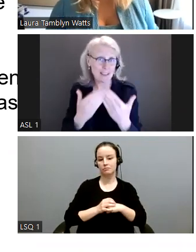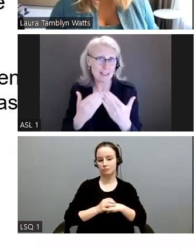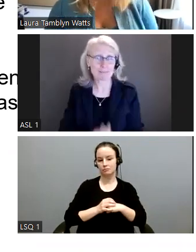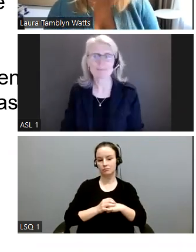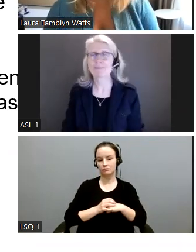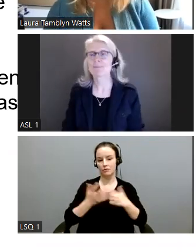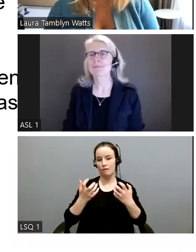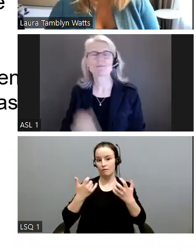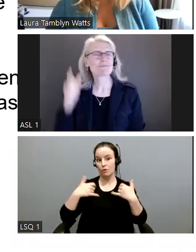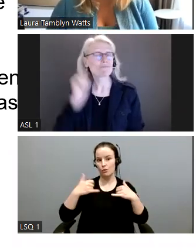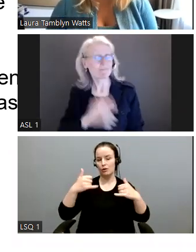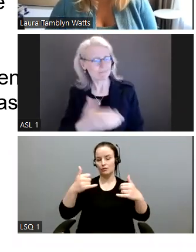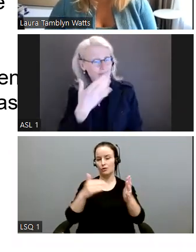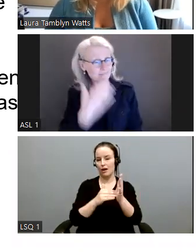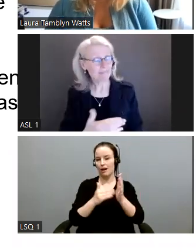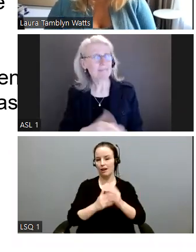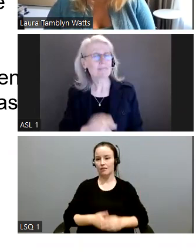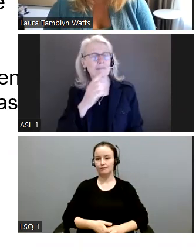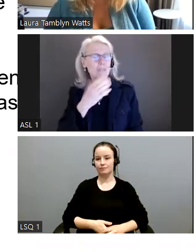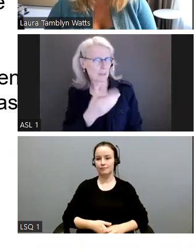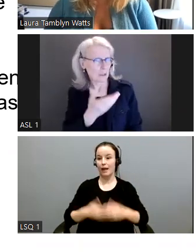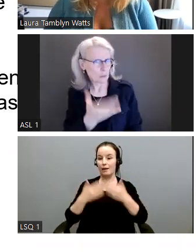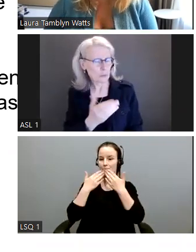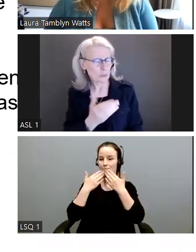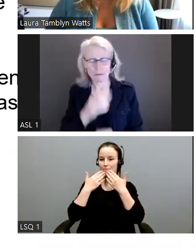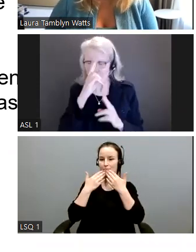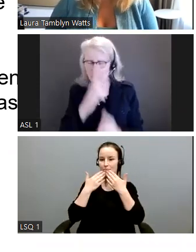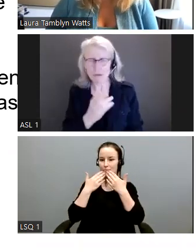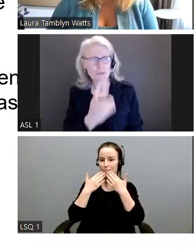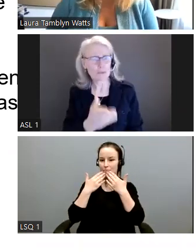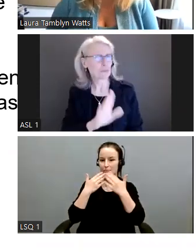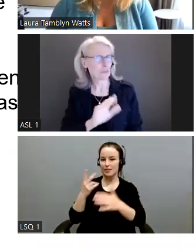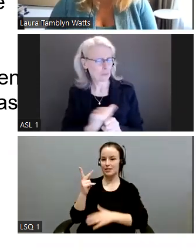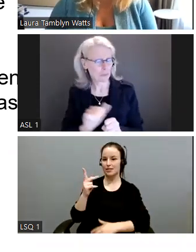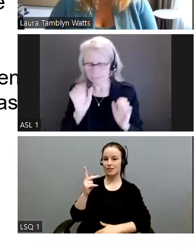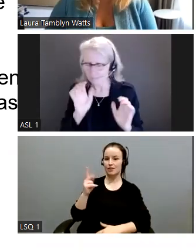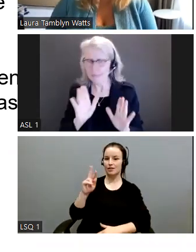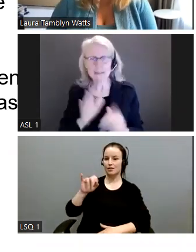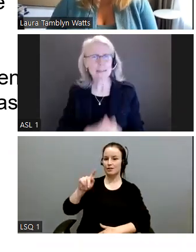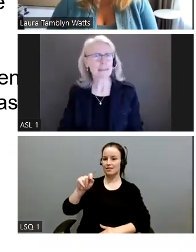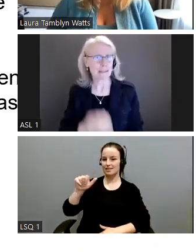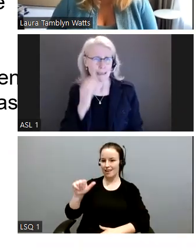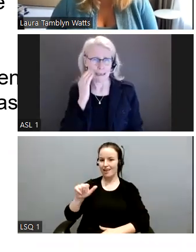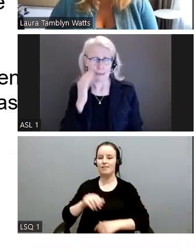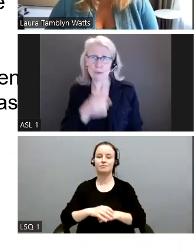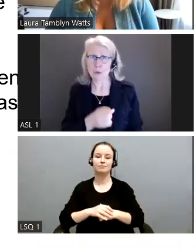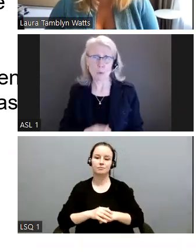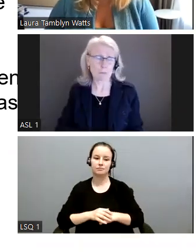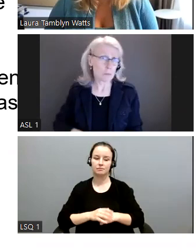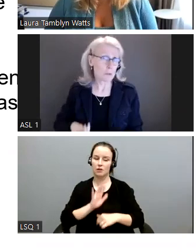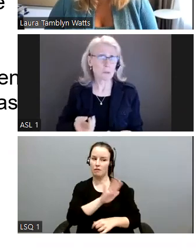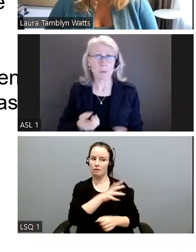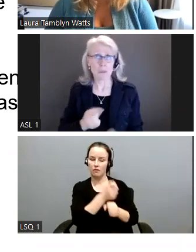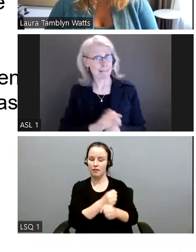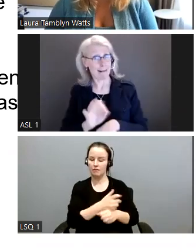very much, Krista. And again, we honor you and the work that you do. And I know that you do more before 9 a.m. than most people do